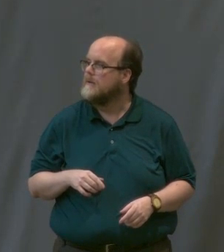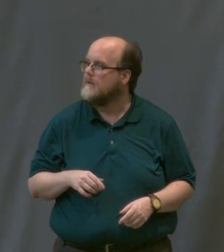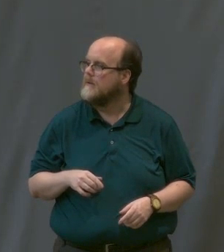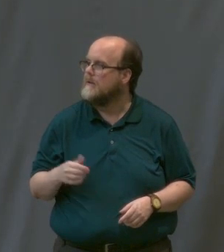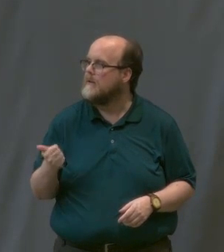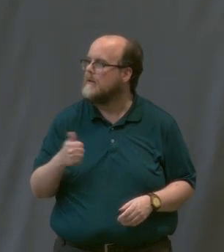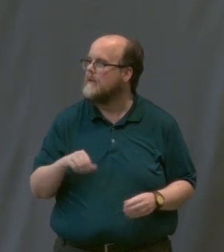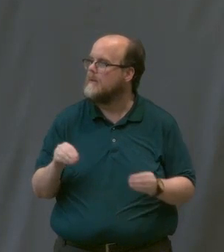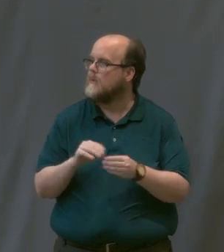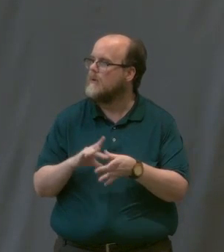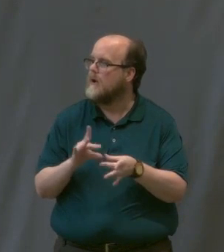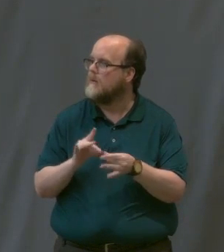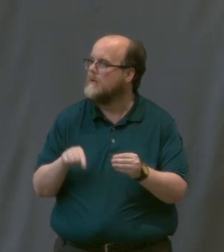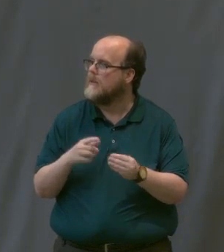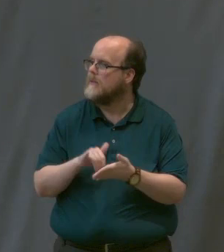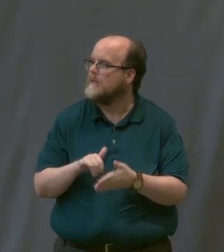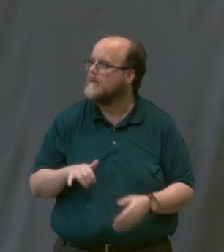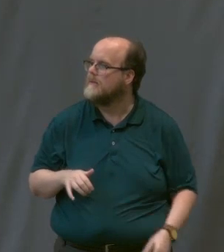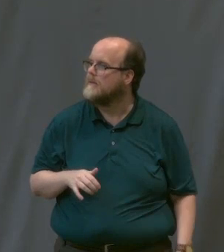Any other comments on that?